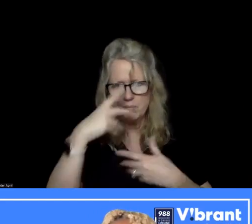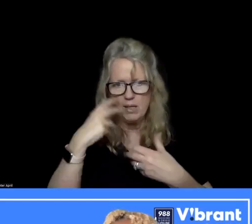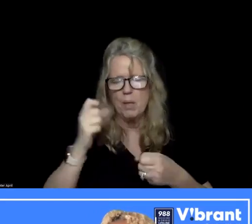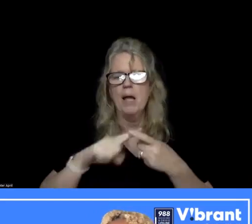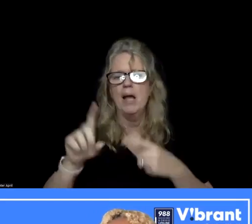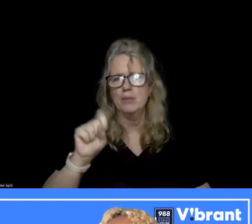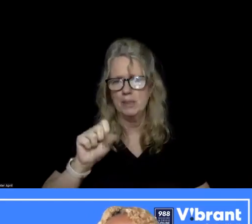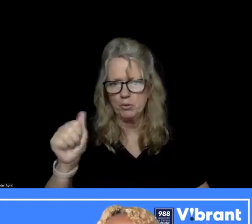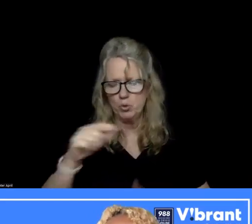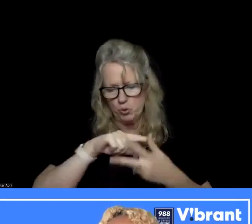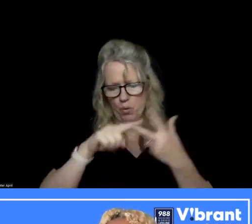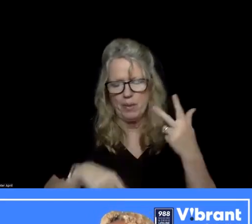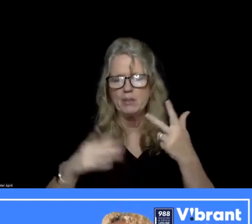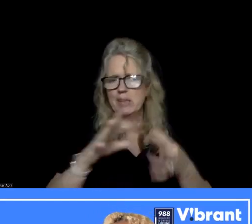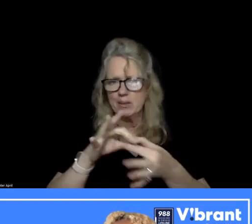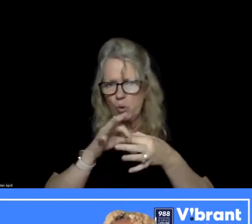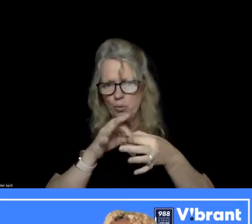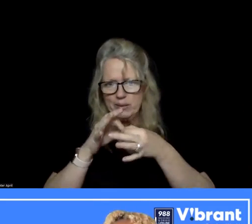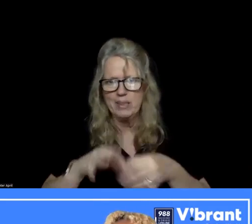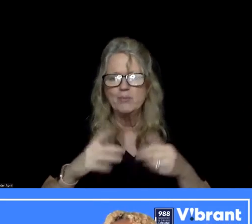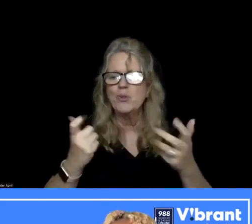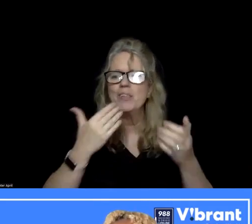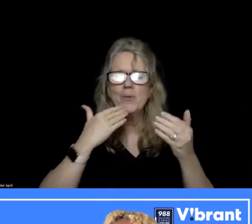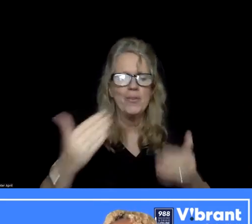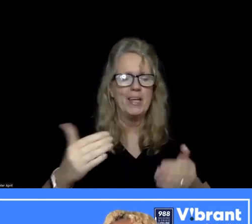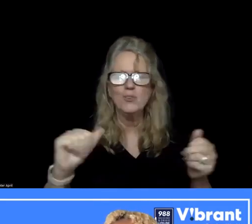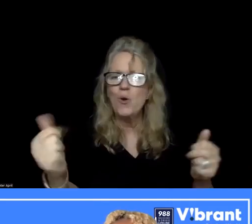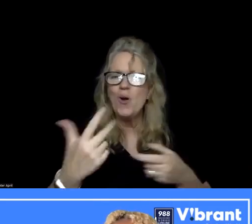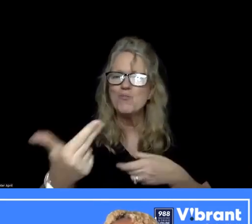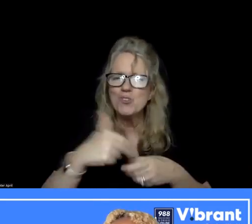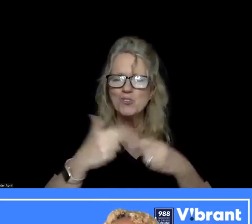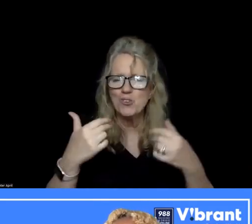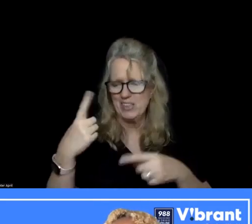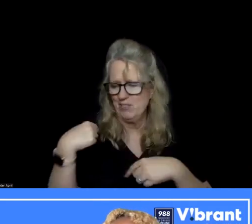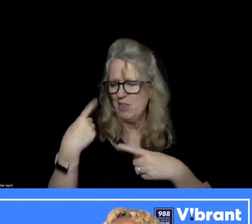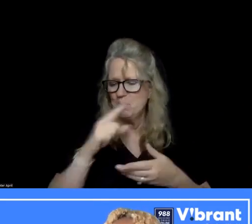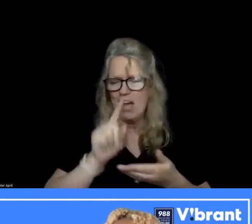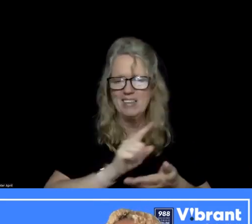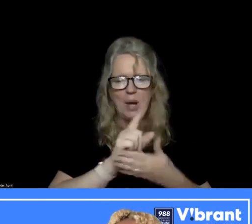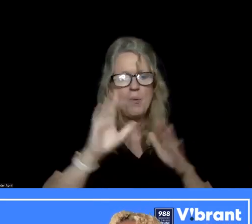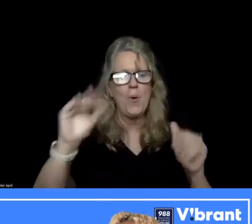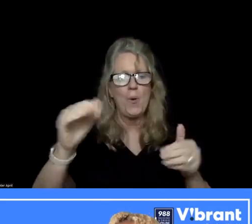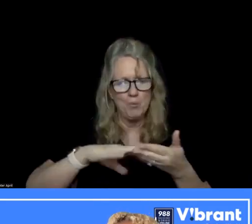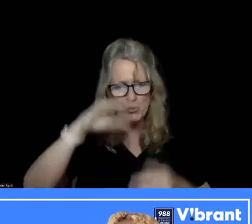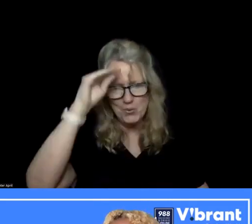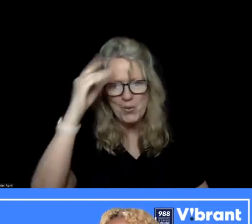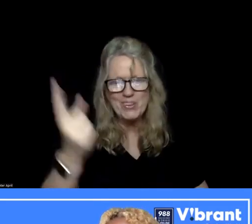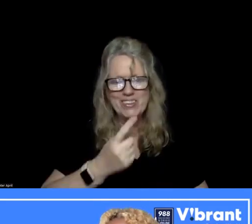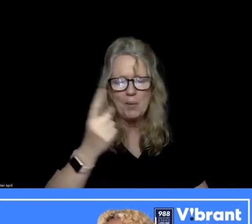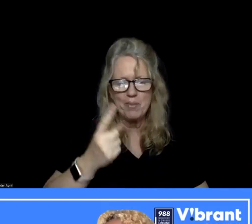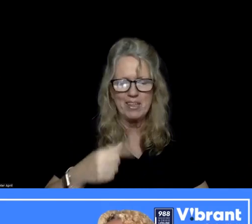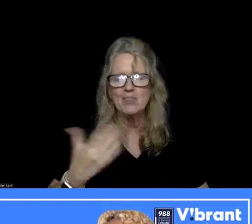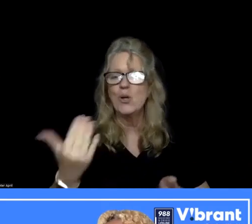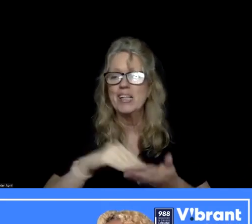abuse. Again, all those things can coexist. Just want to thank you all for joining us for this past hour. Hopefully you have learned something.